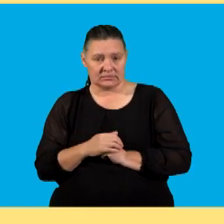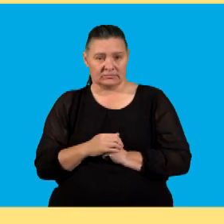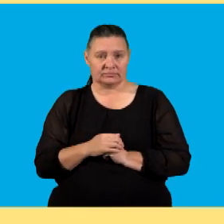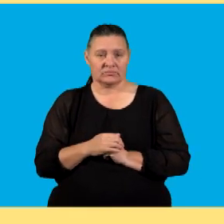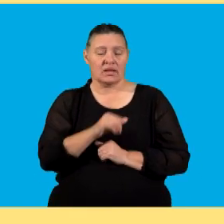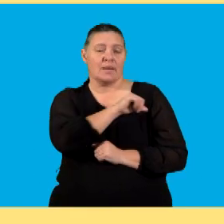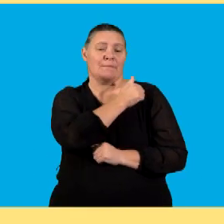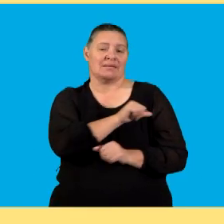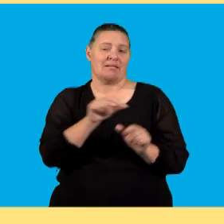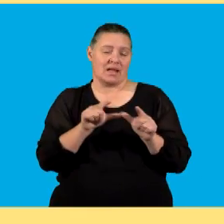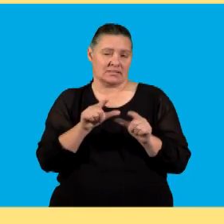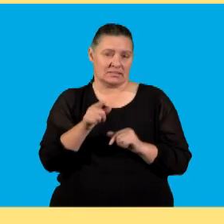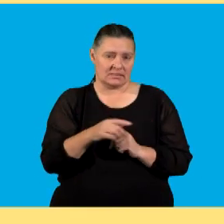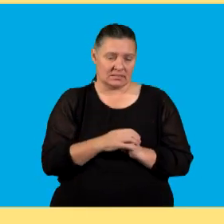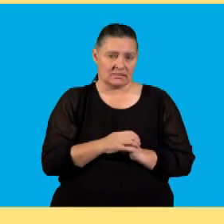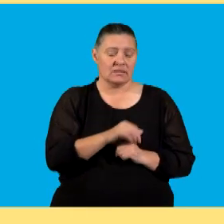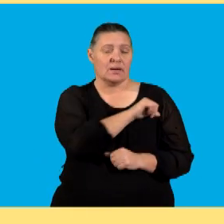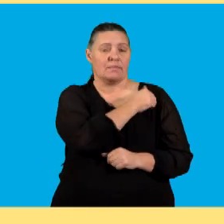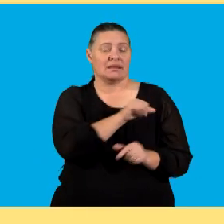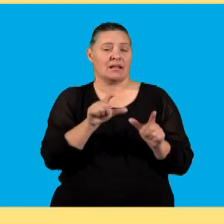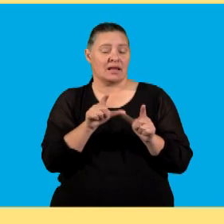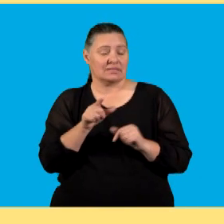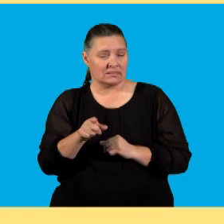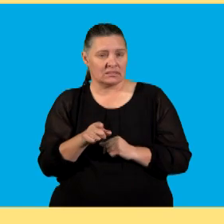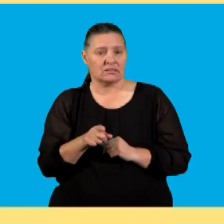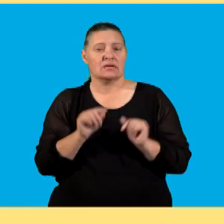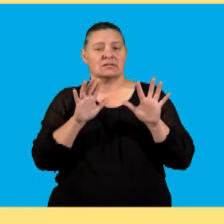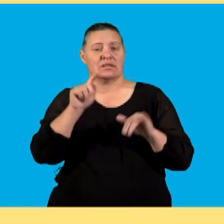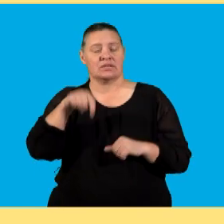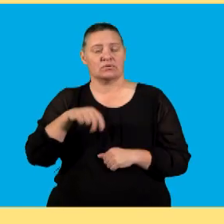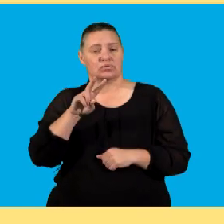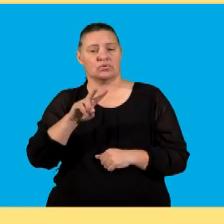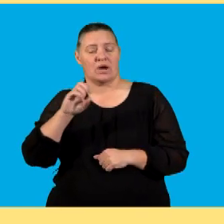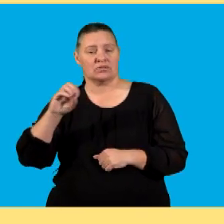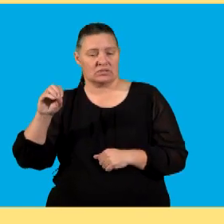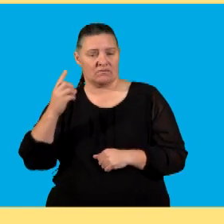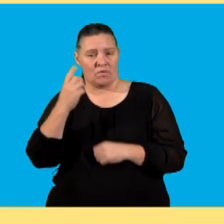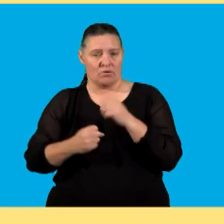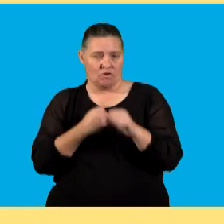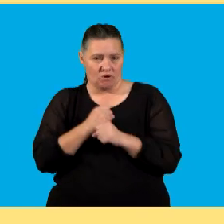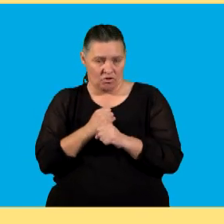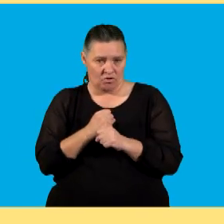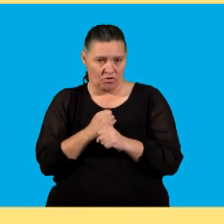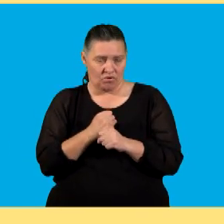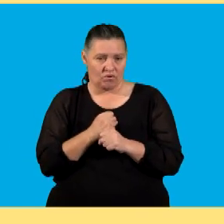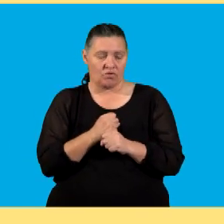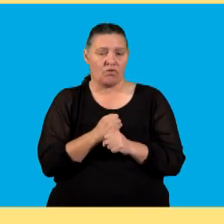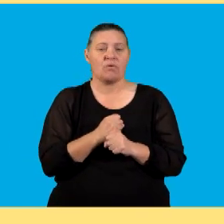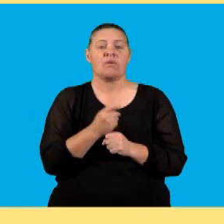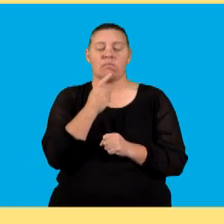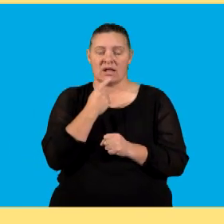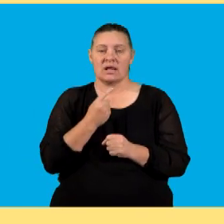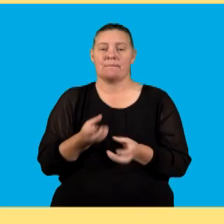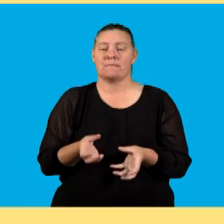one is medical aid fund. My medical aid fund is 10,200 per year. This is